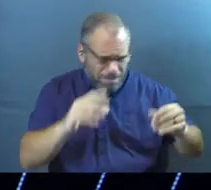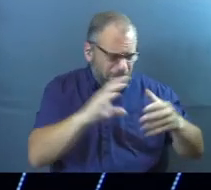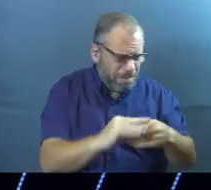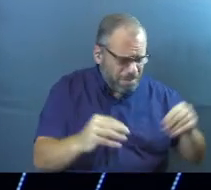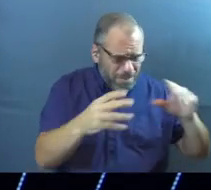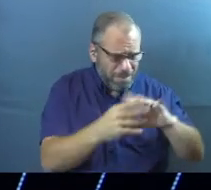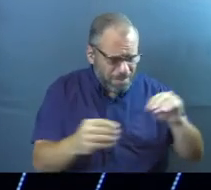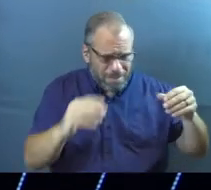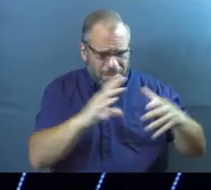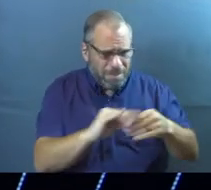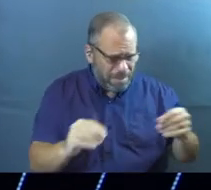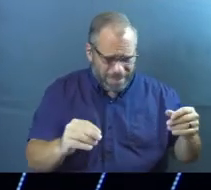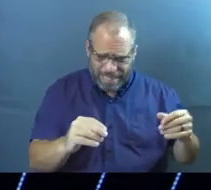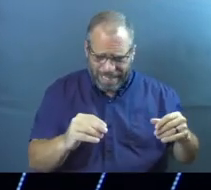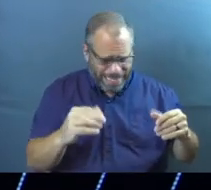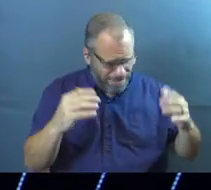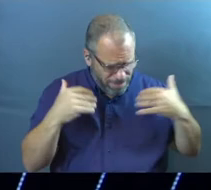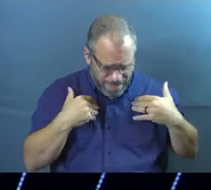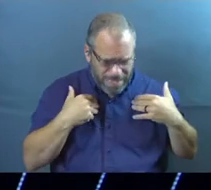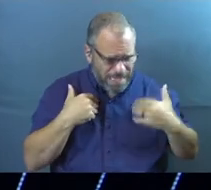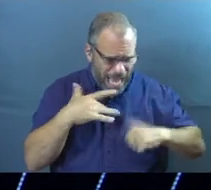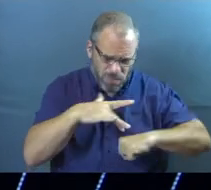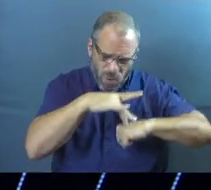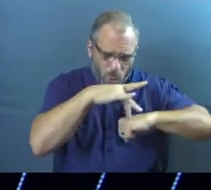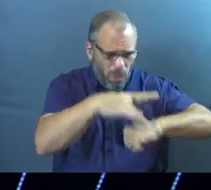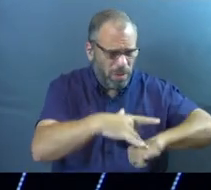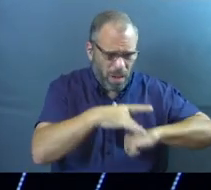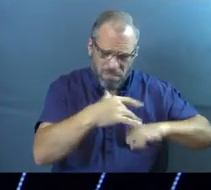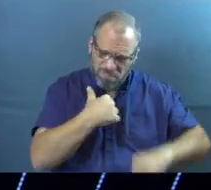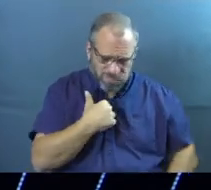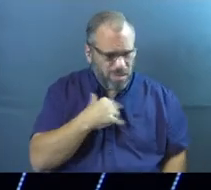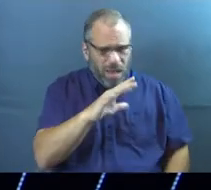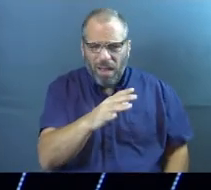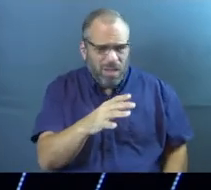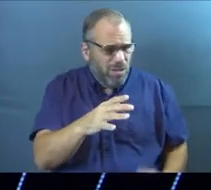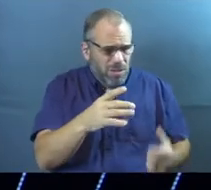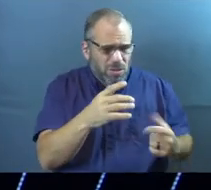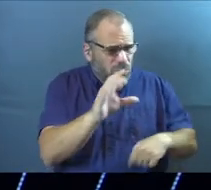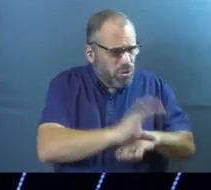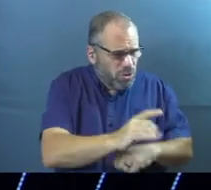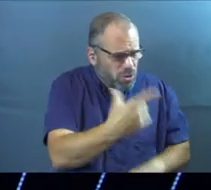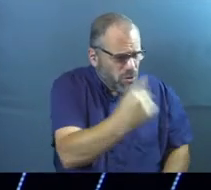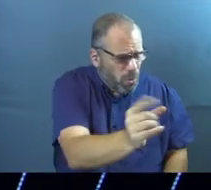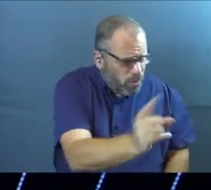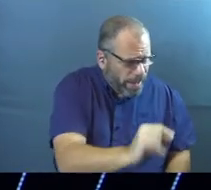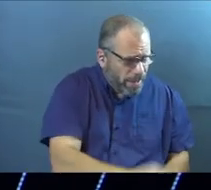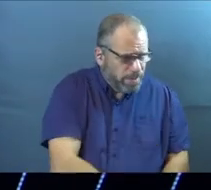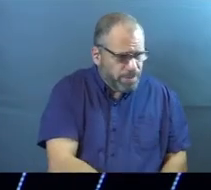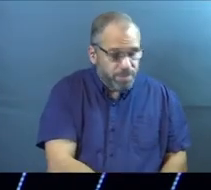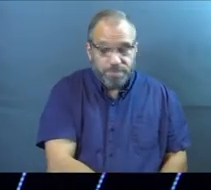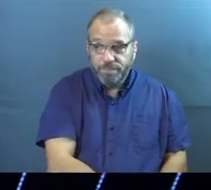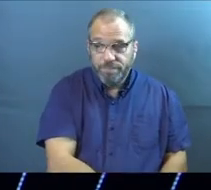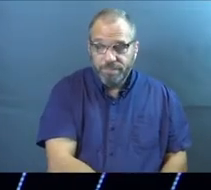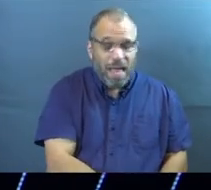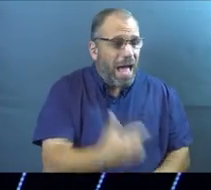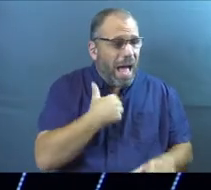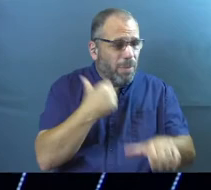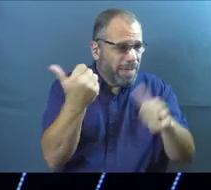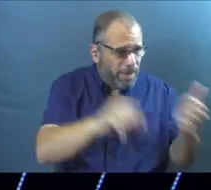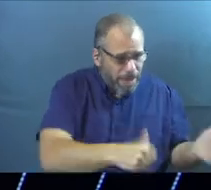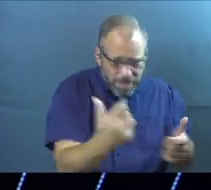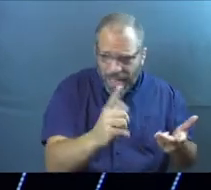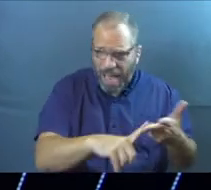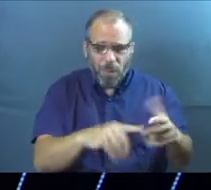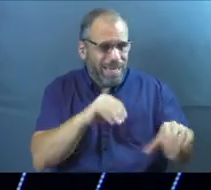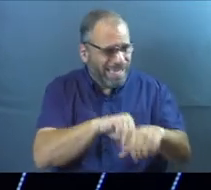And he's like, and I'm not willing to let it go. He's like, where do you go to church? I want to get baptized. I